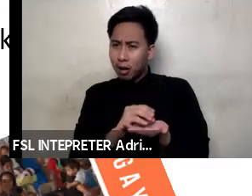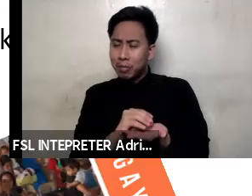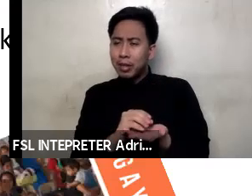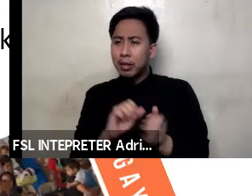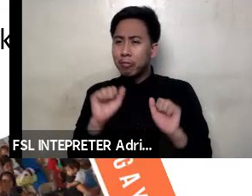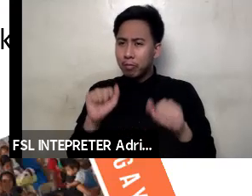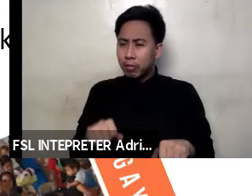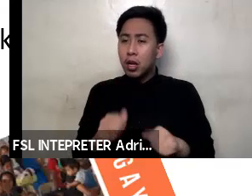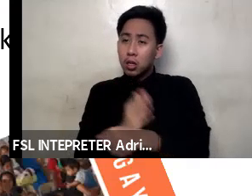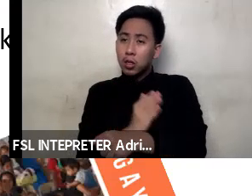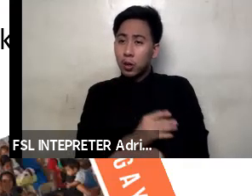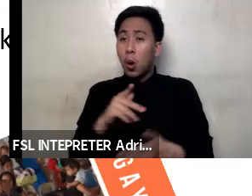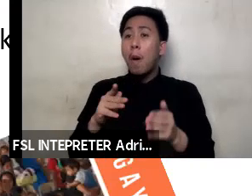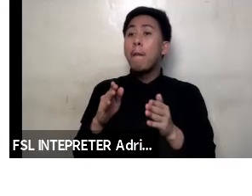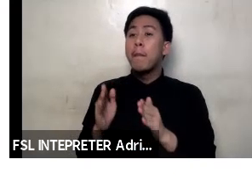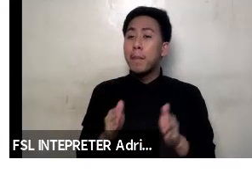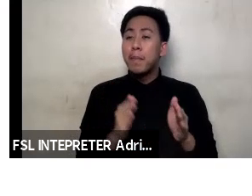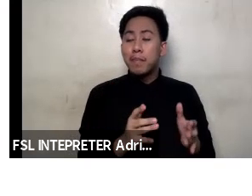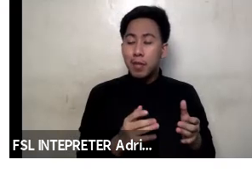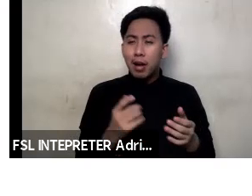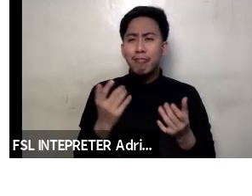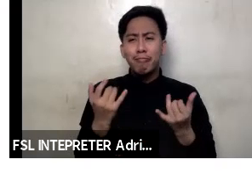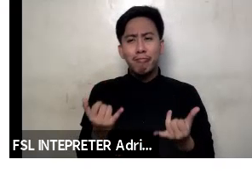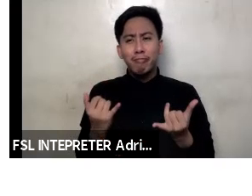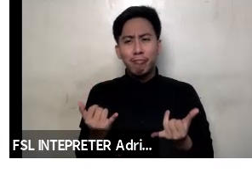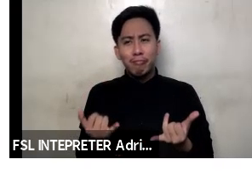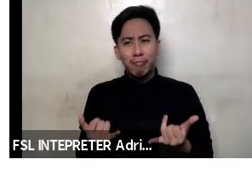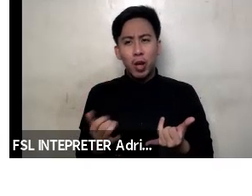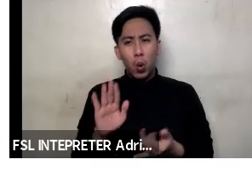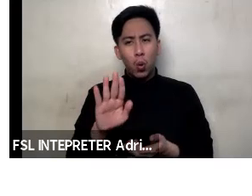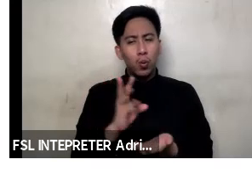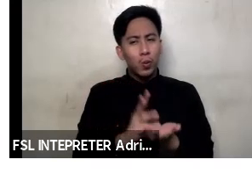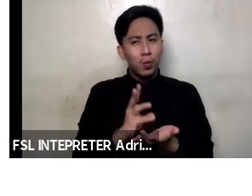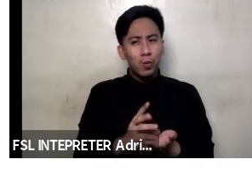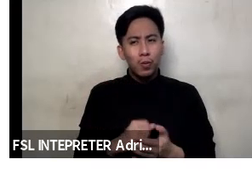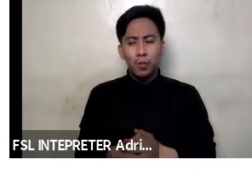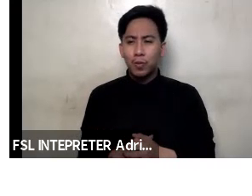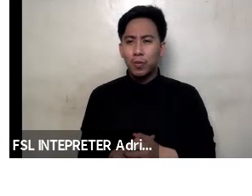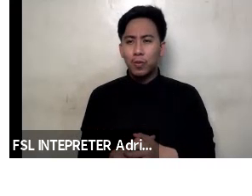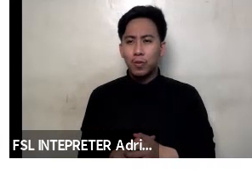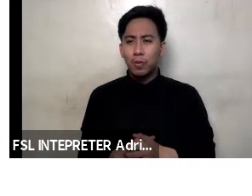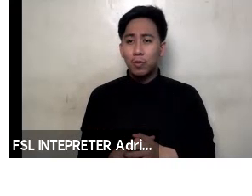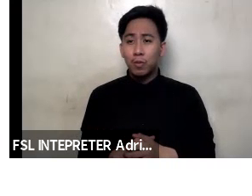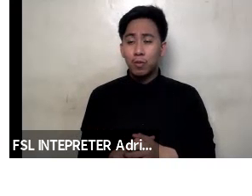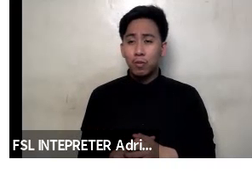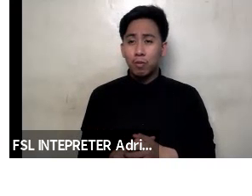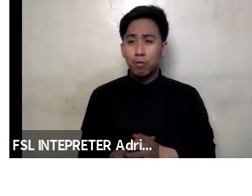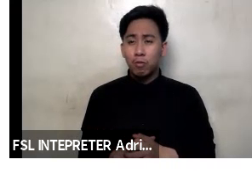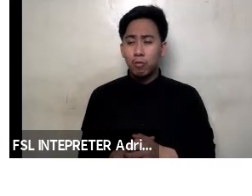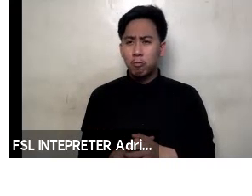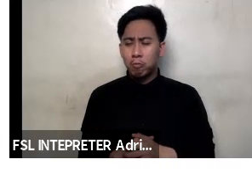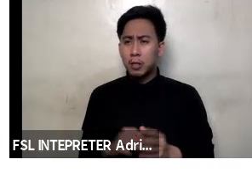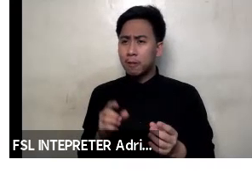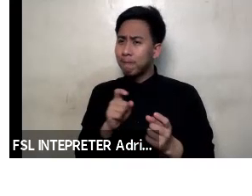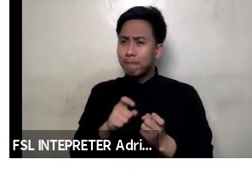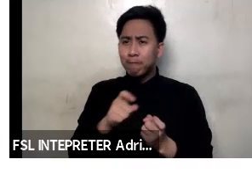plan than the ones who have succeeded right now. So a good plan, again, starts with accurate data and good